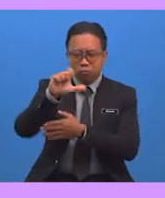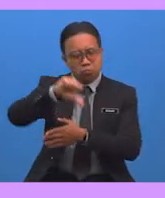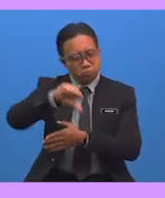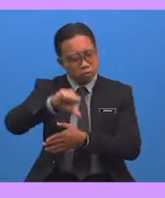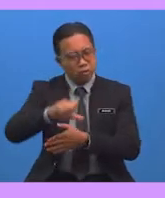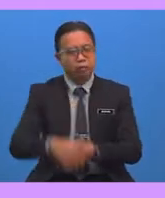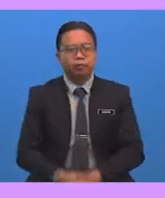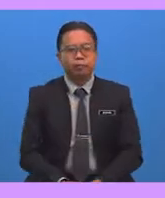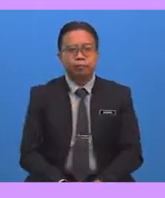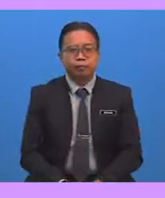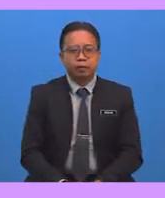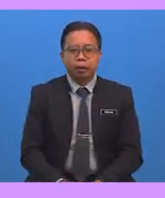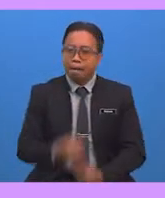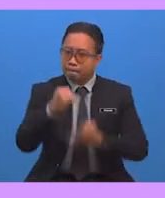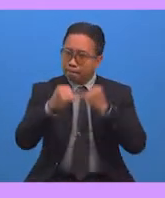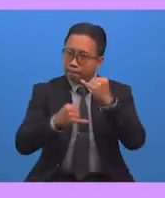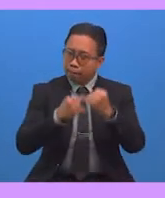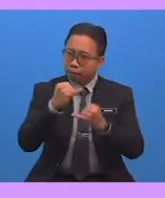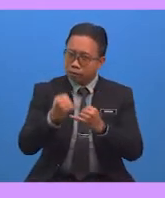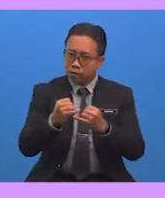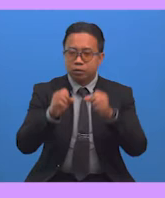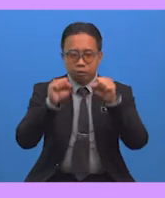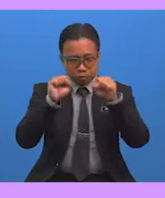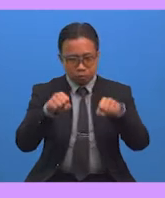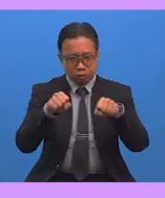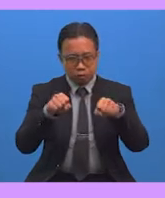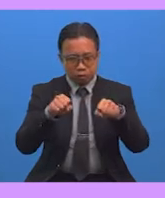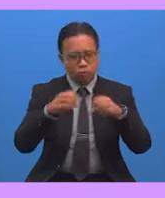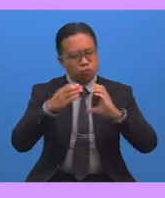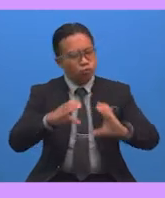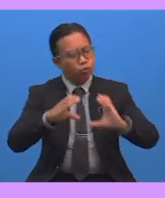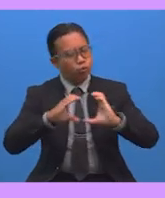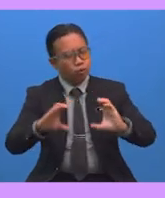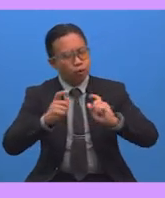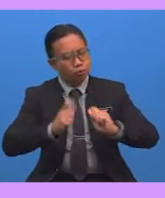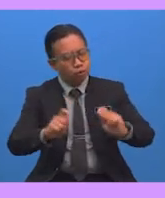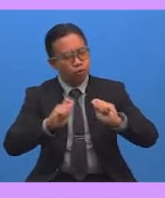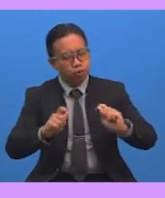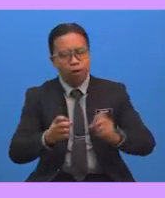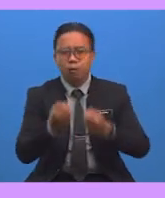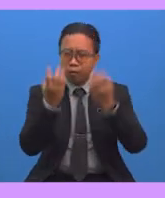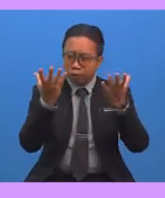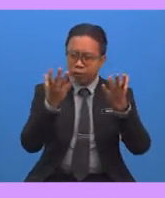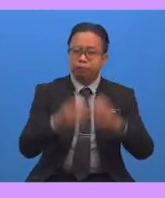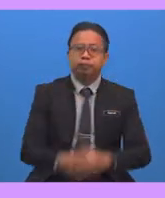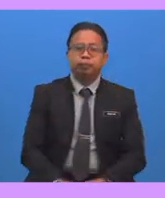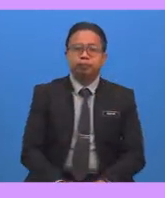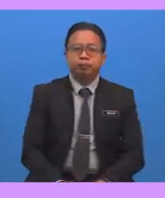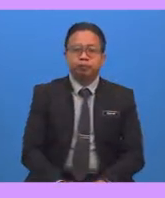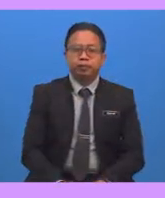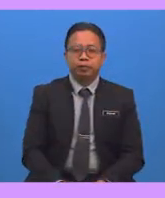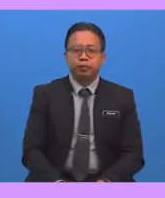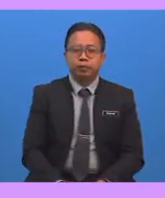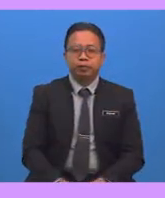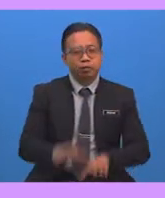words, success came through trial and error for Thomas Edison. It can definitely